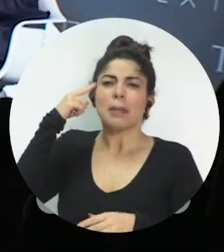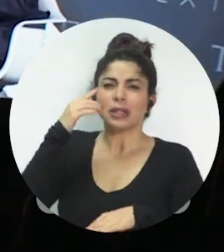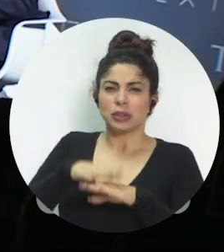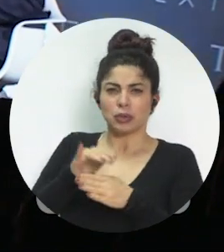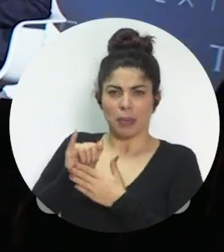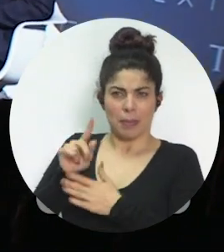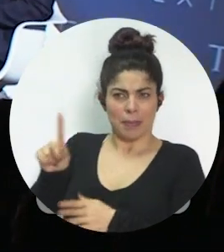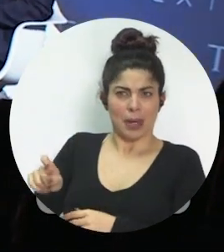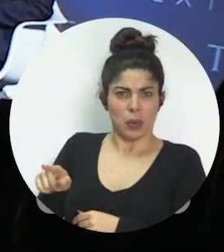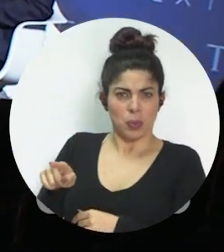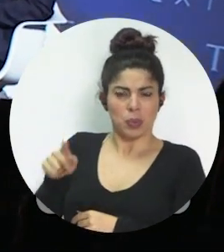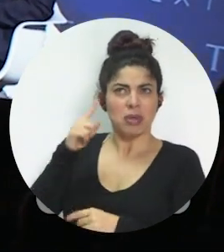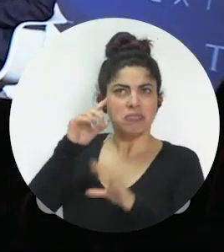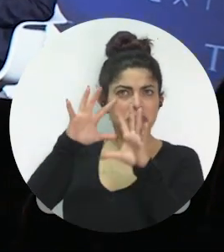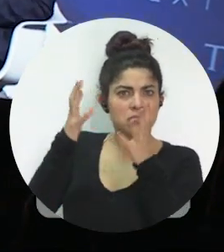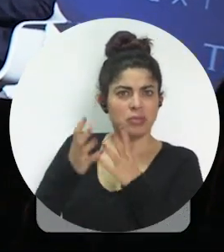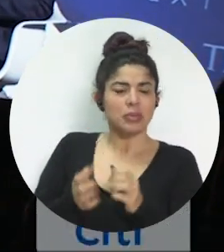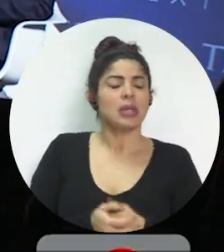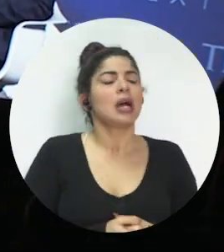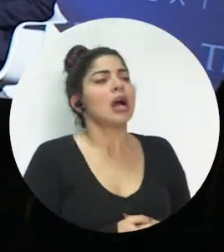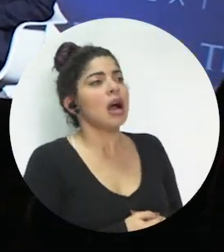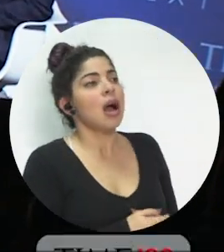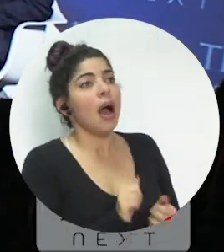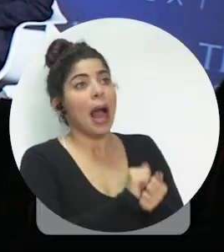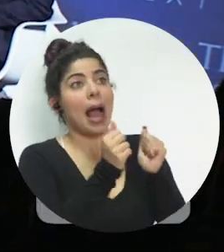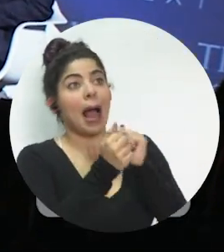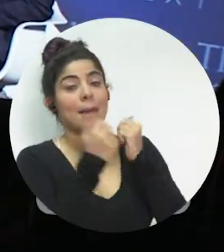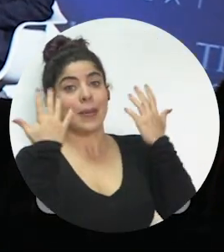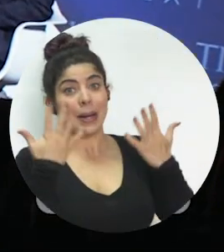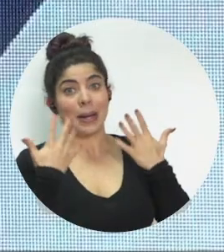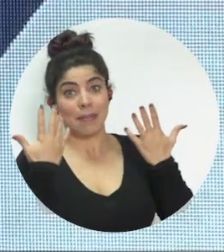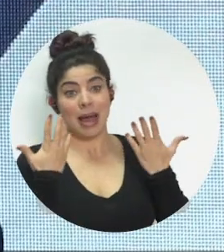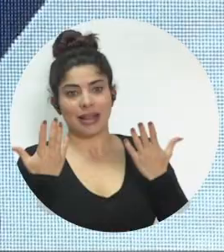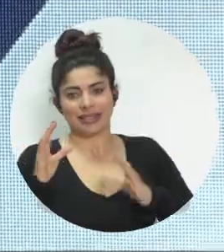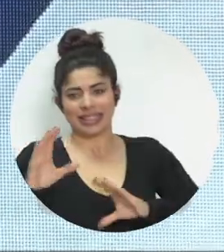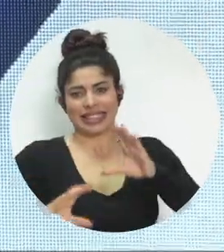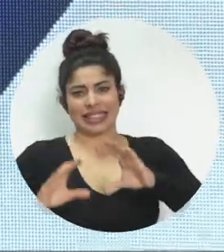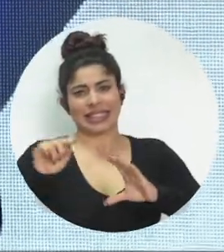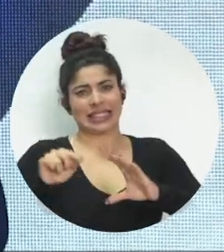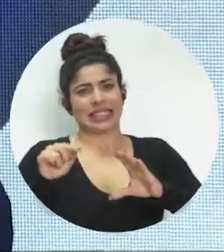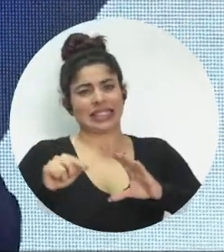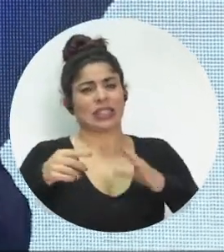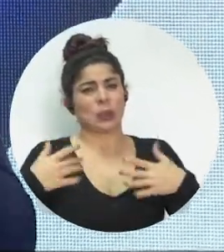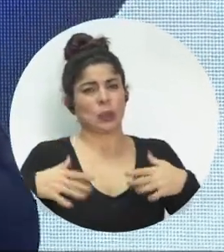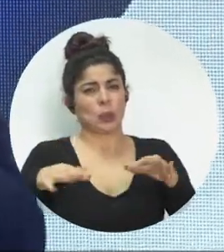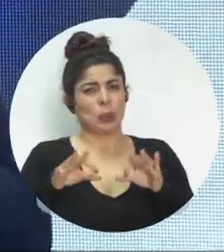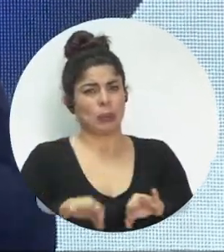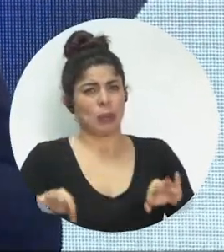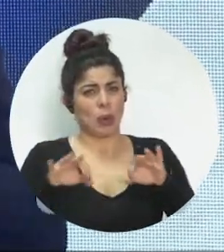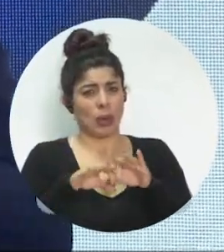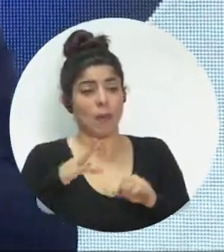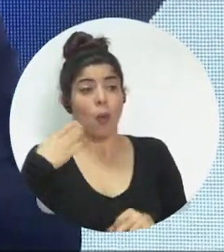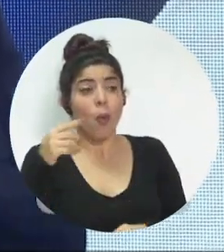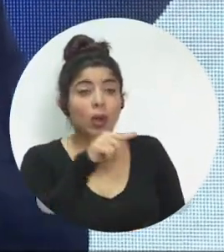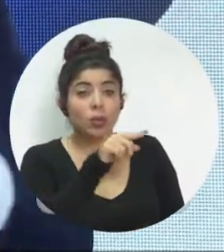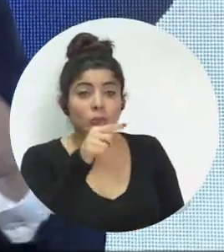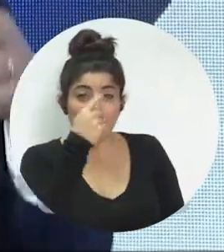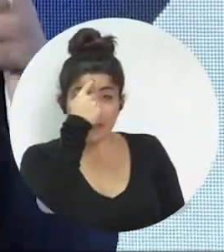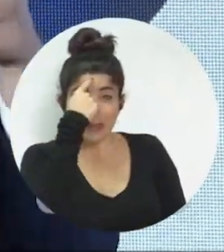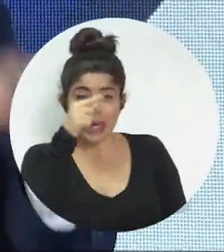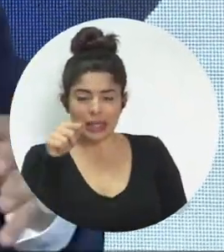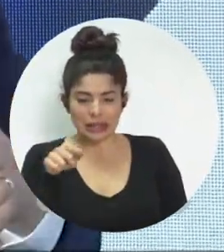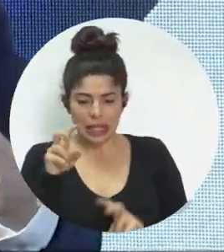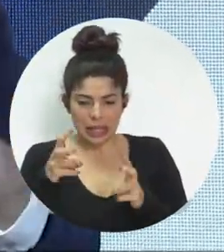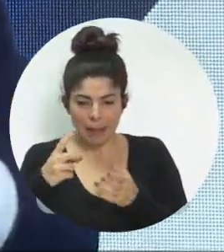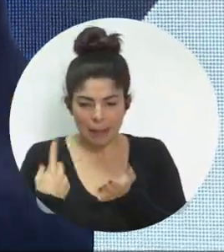since you've made your announcement. How do you think about that question? Well, In the case of climate change, science